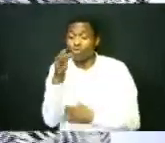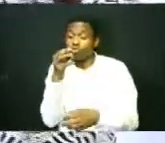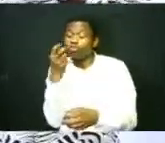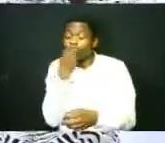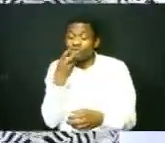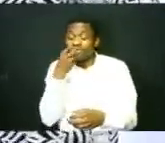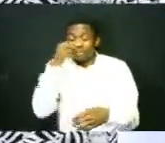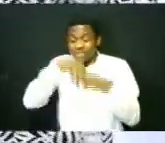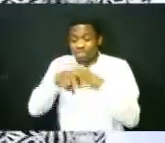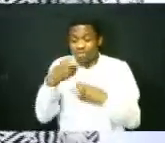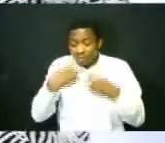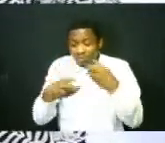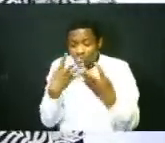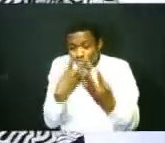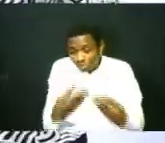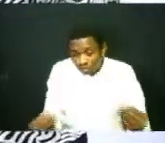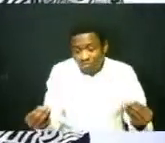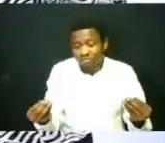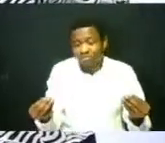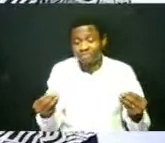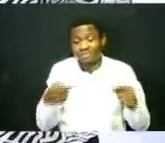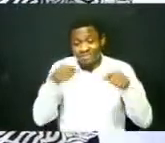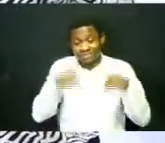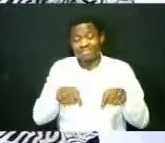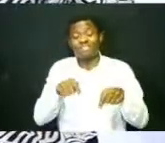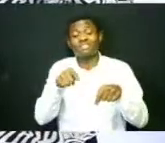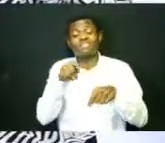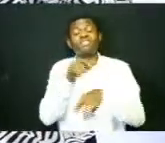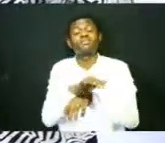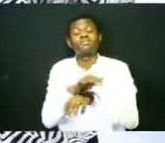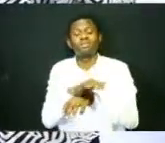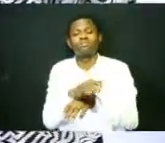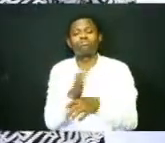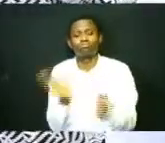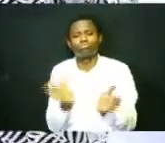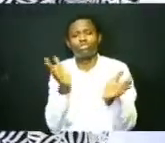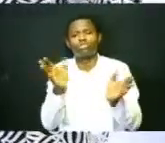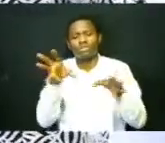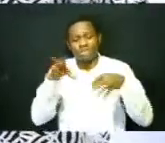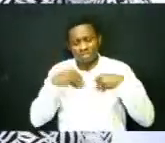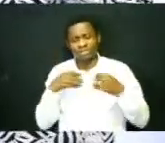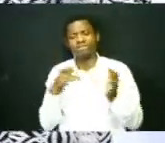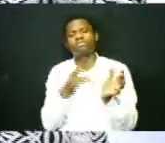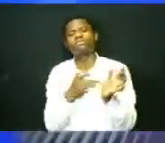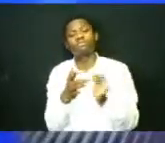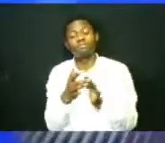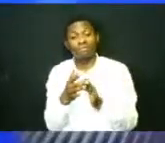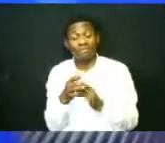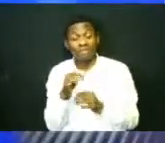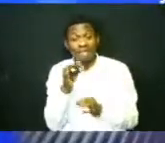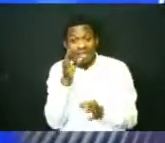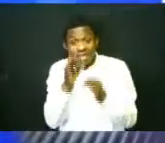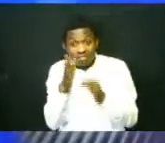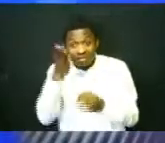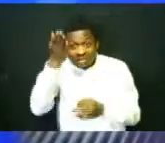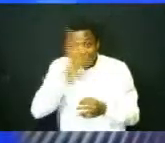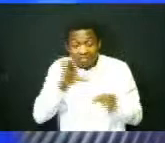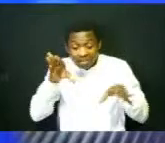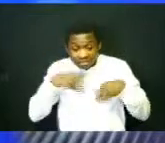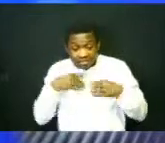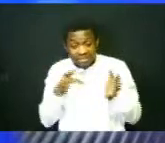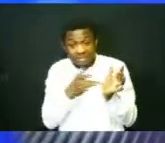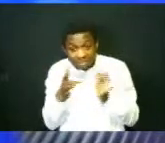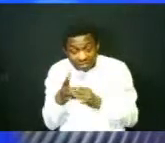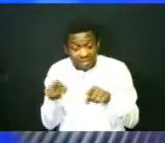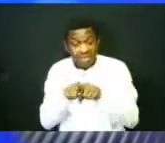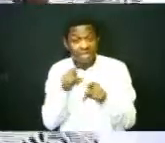situation, this evening I recommend Jesus to you. If you have never accepted Jesus Christ as your Lord